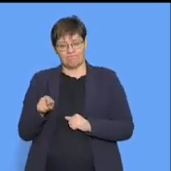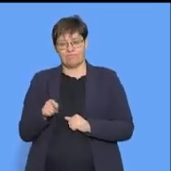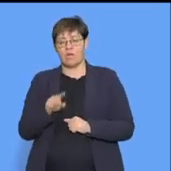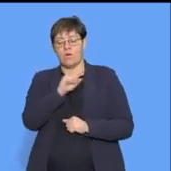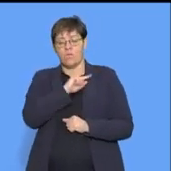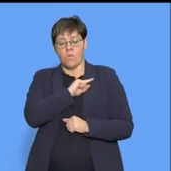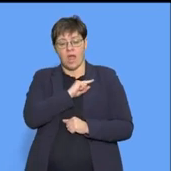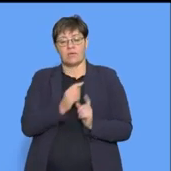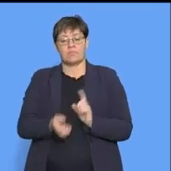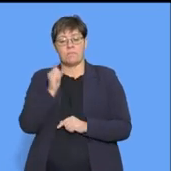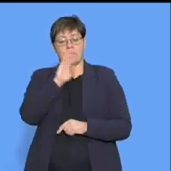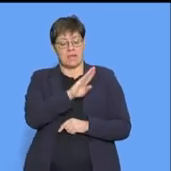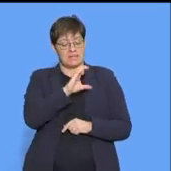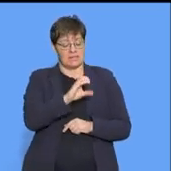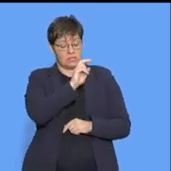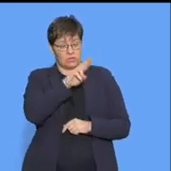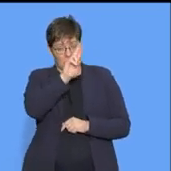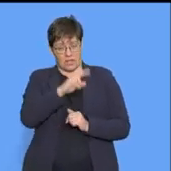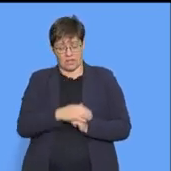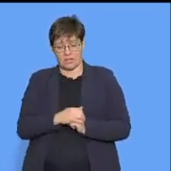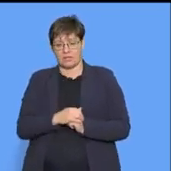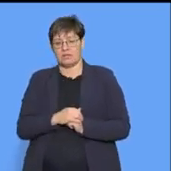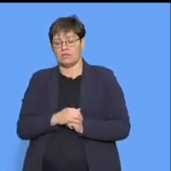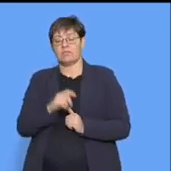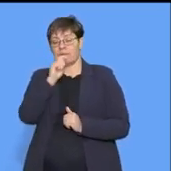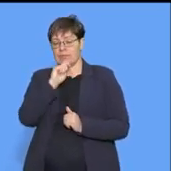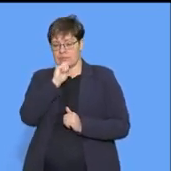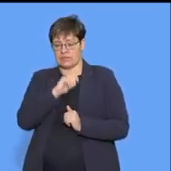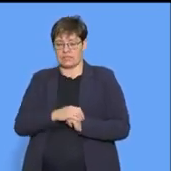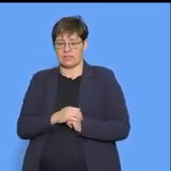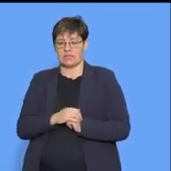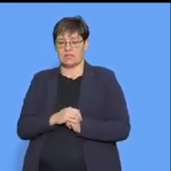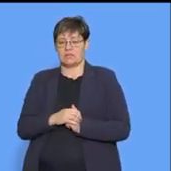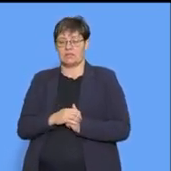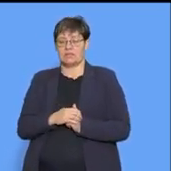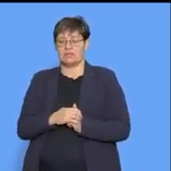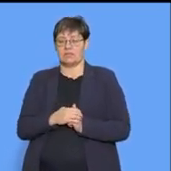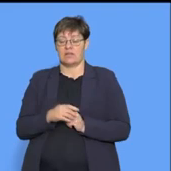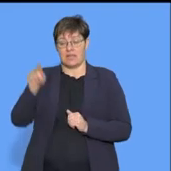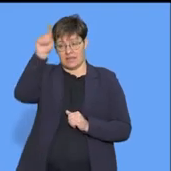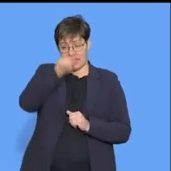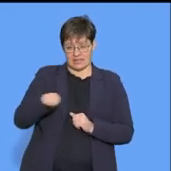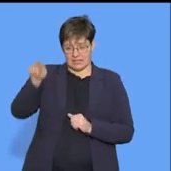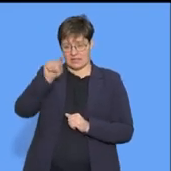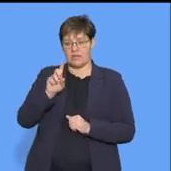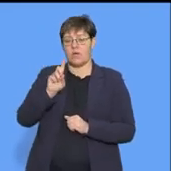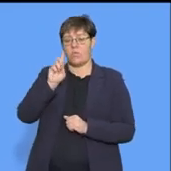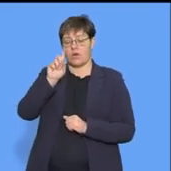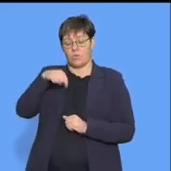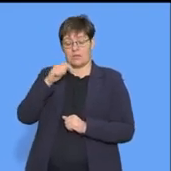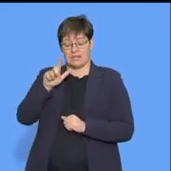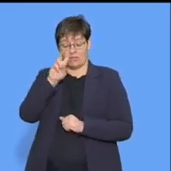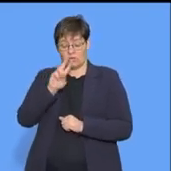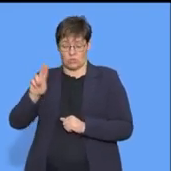So for this triangle here, because we're trying to find BC squared, remember we're going to use that side